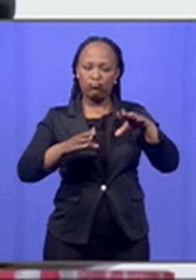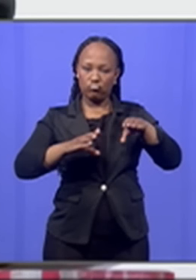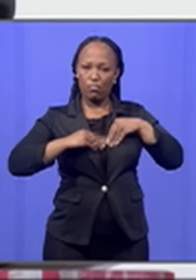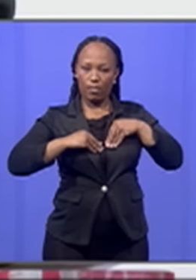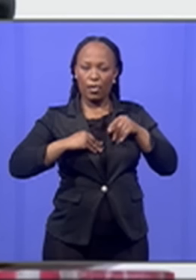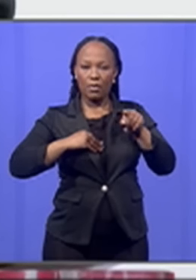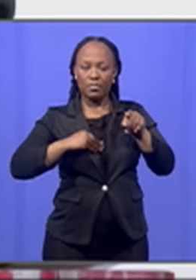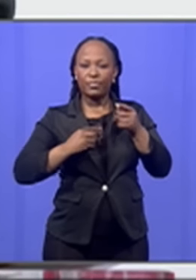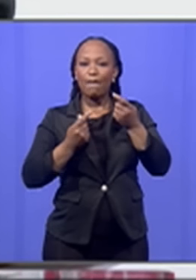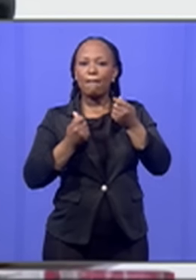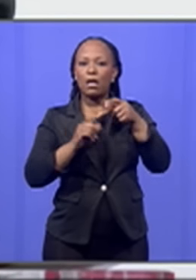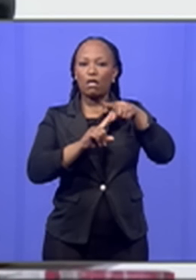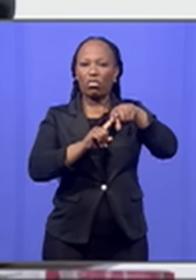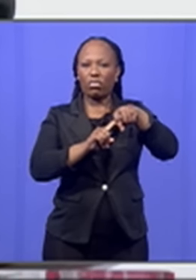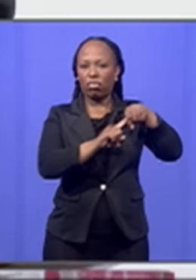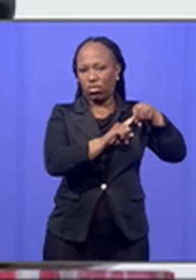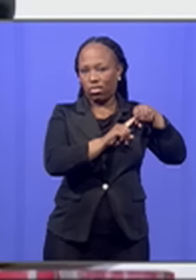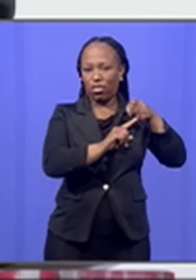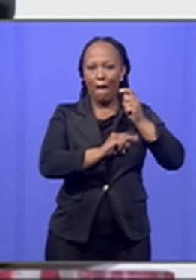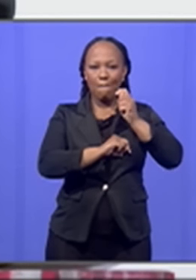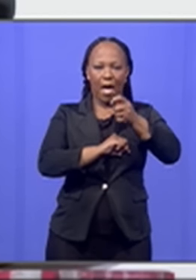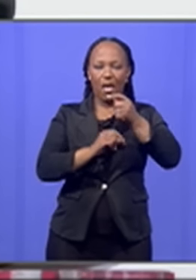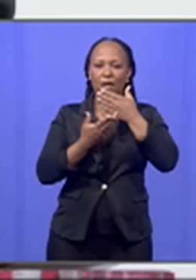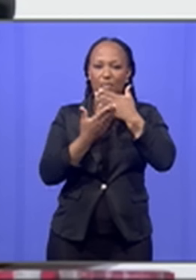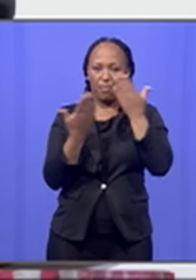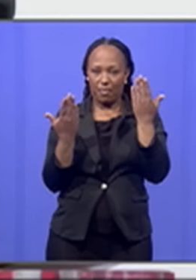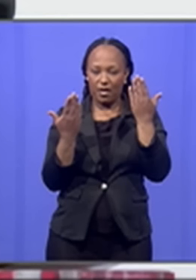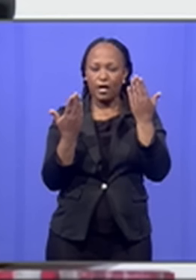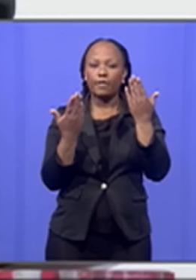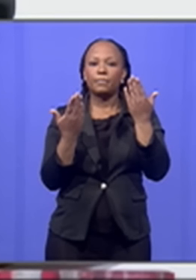the freezing of the amount, and